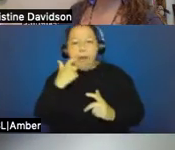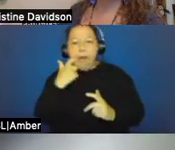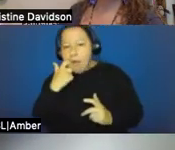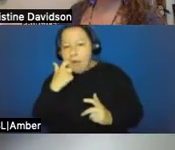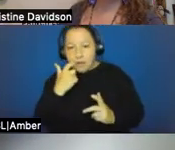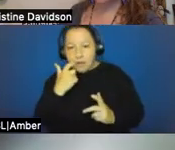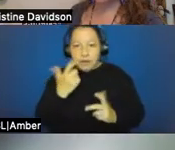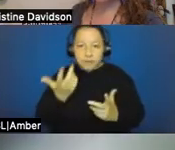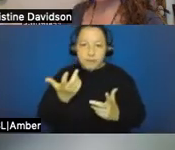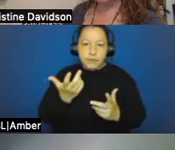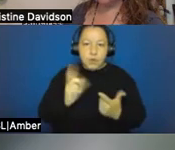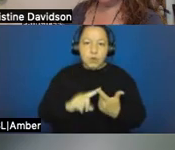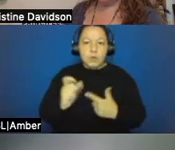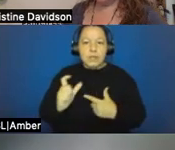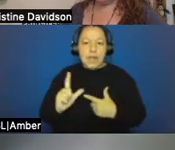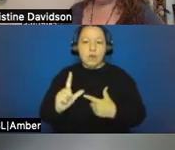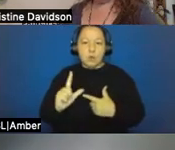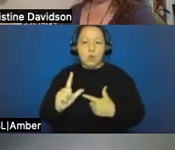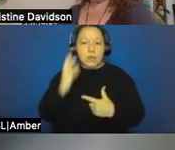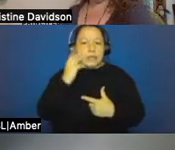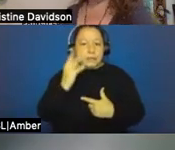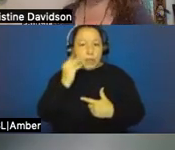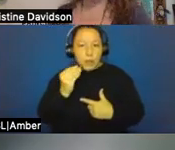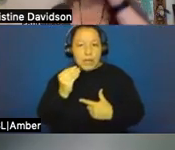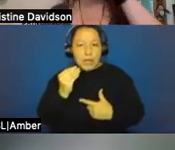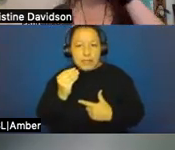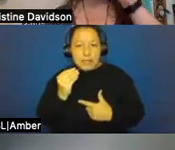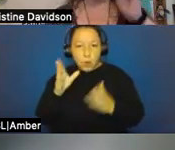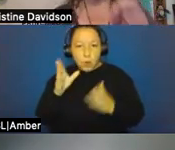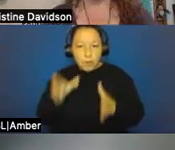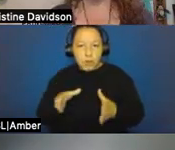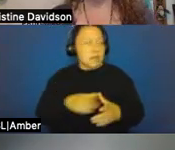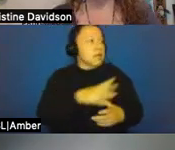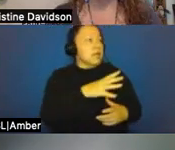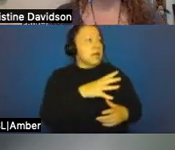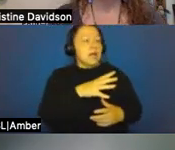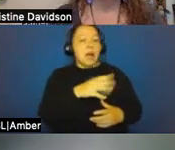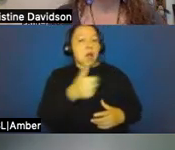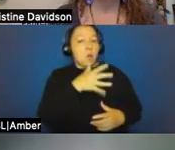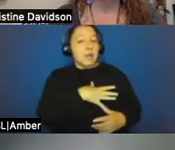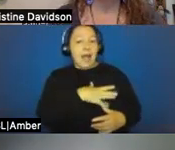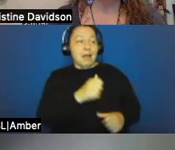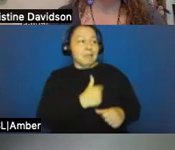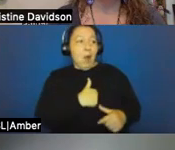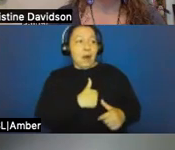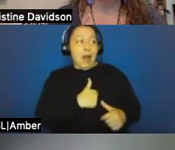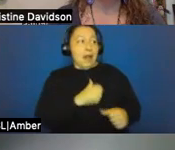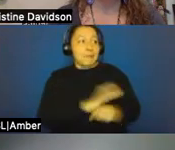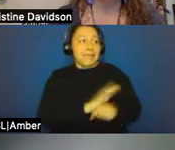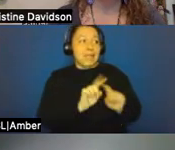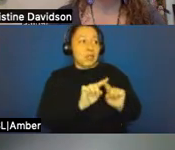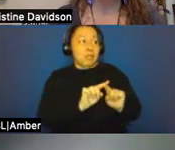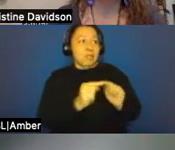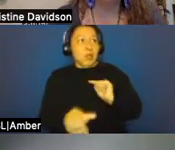the sexual experience. So Respectfully and wholeheartedly disagree with you just because of the chemicals that it releases in our